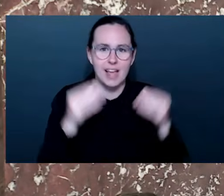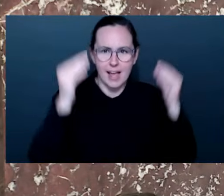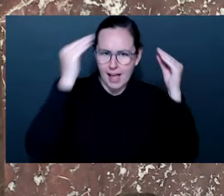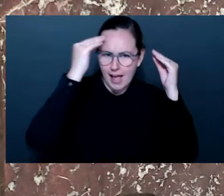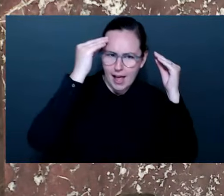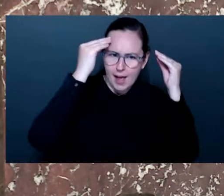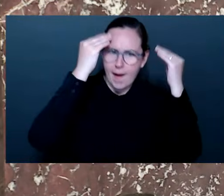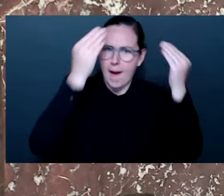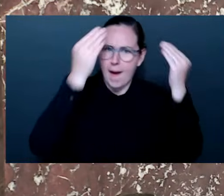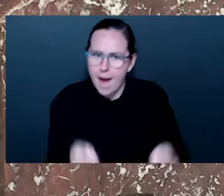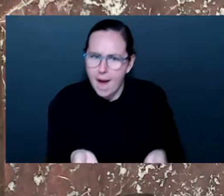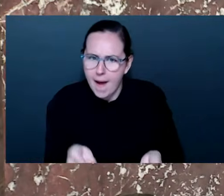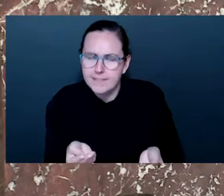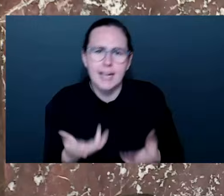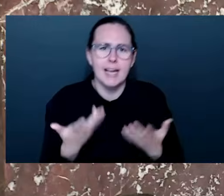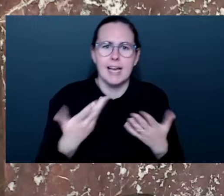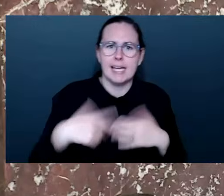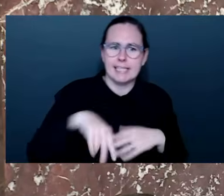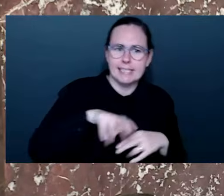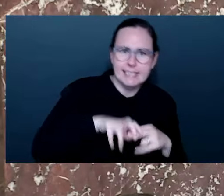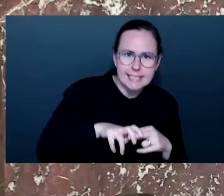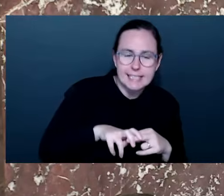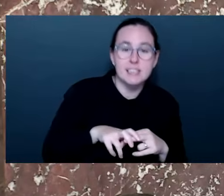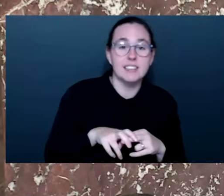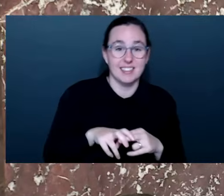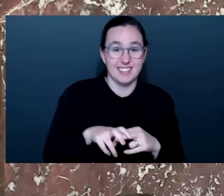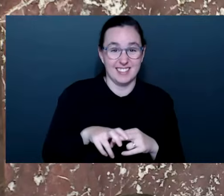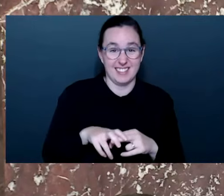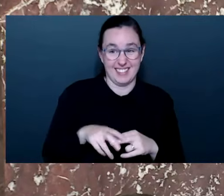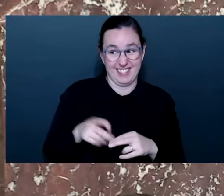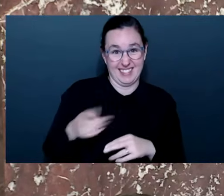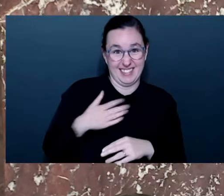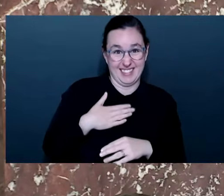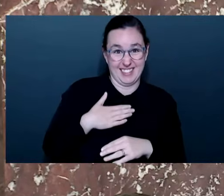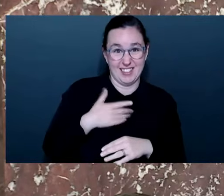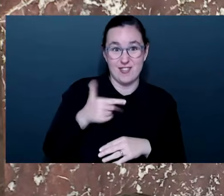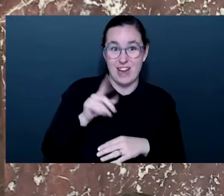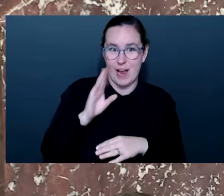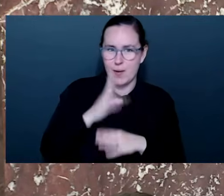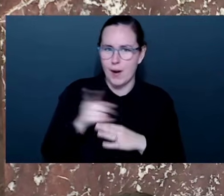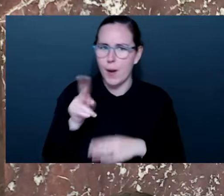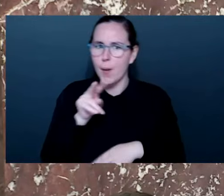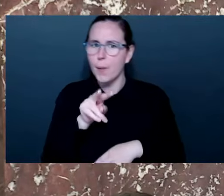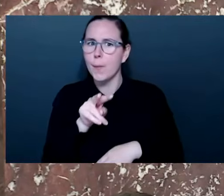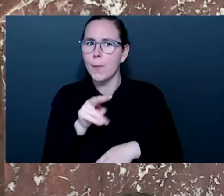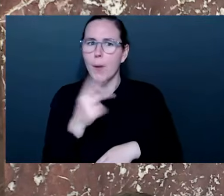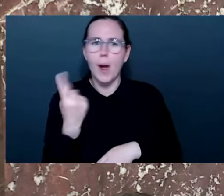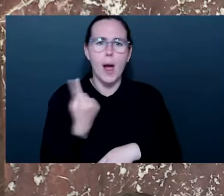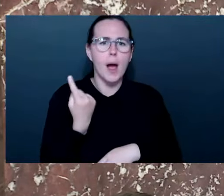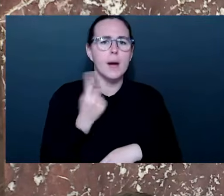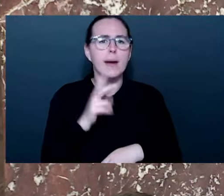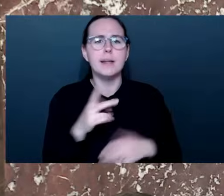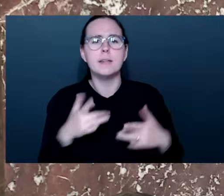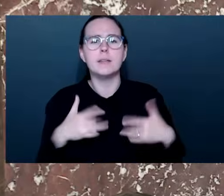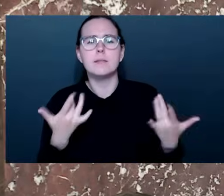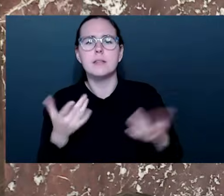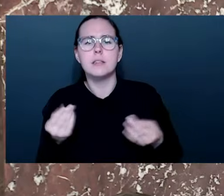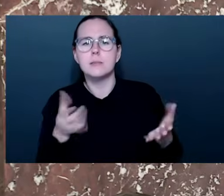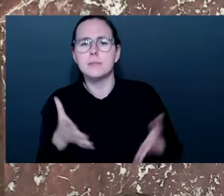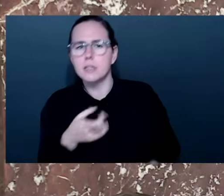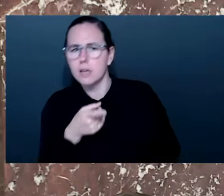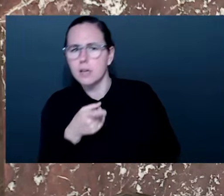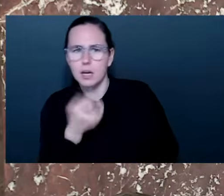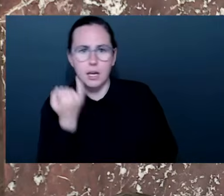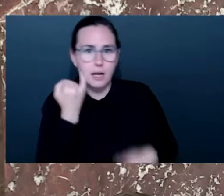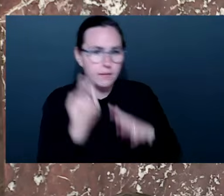here, she has great concern as to what is going on and why the speaker is not here, and she actually knows many members by first or last names as